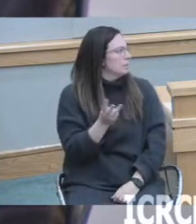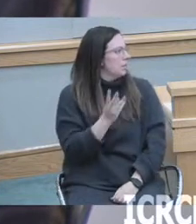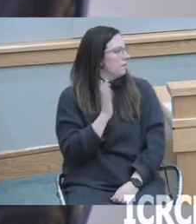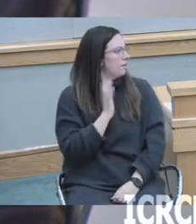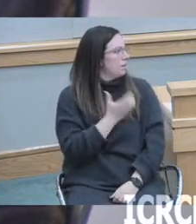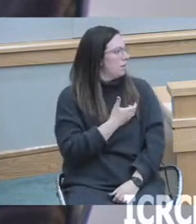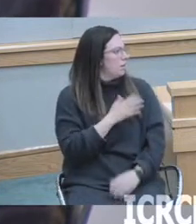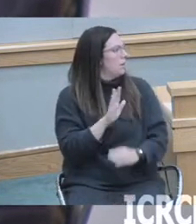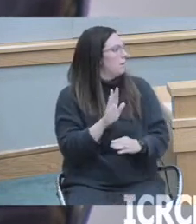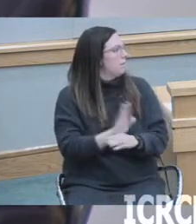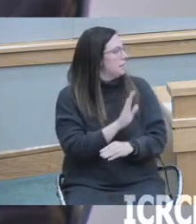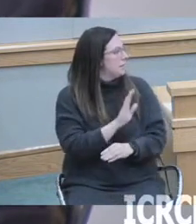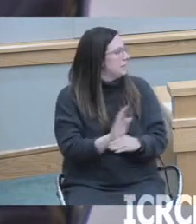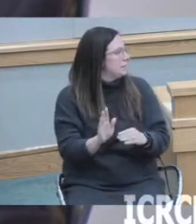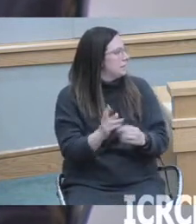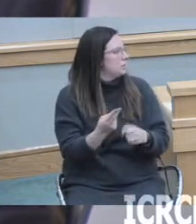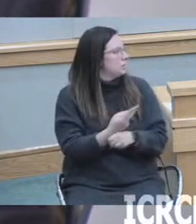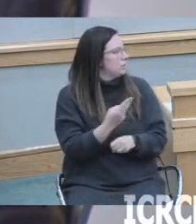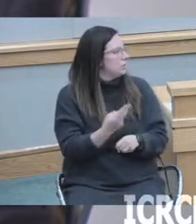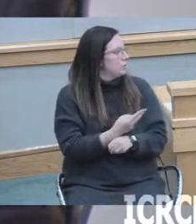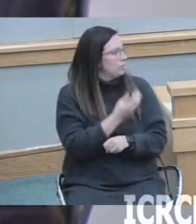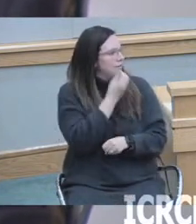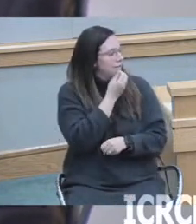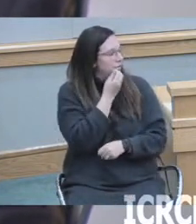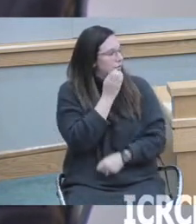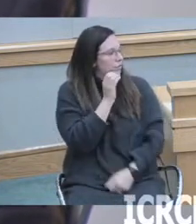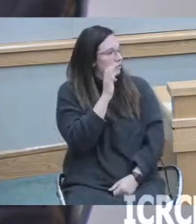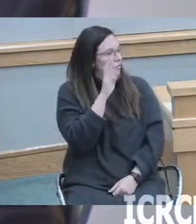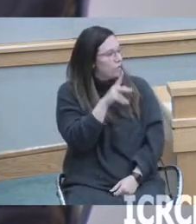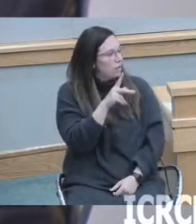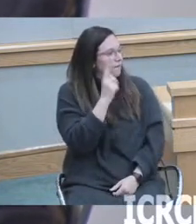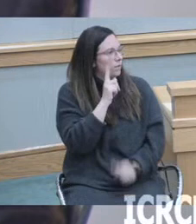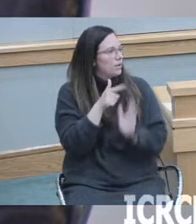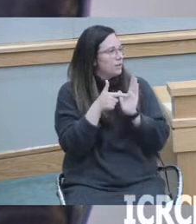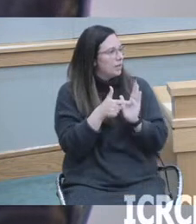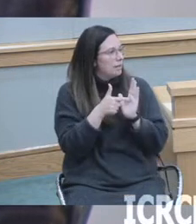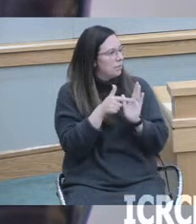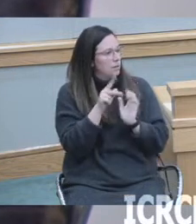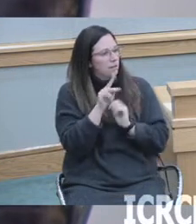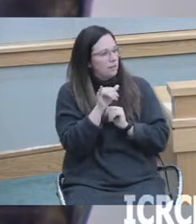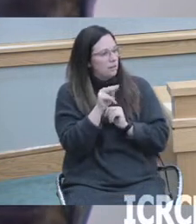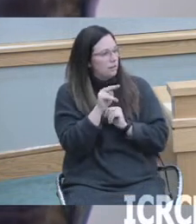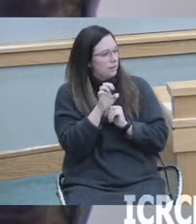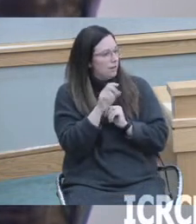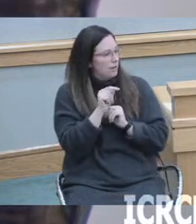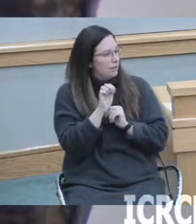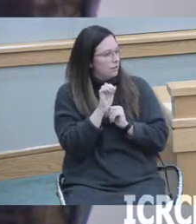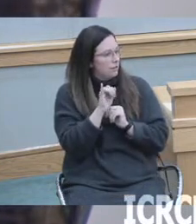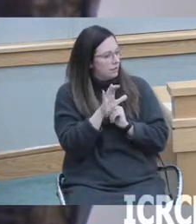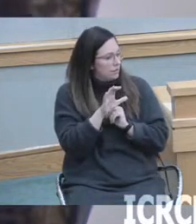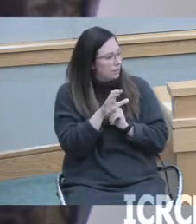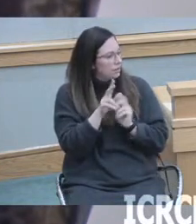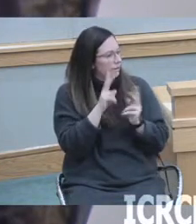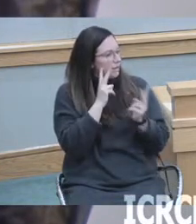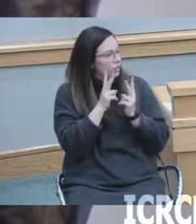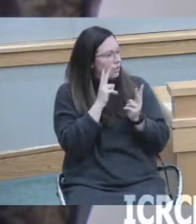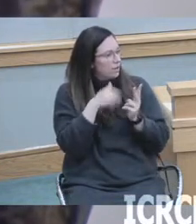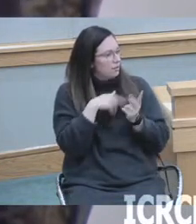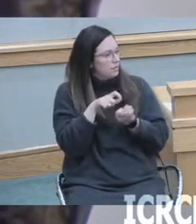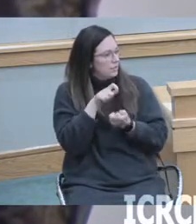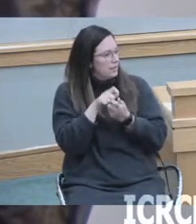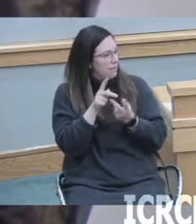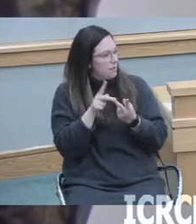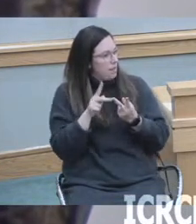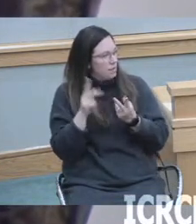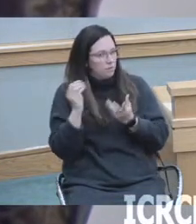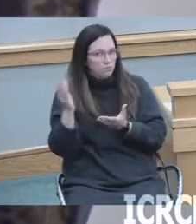businesses use food trucks. For example, Kinetic Vision has a specific place for them and brings them in